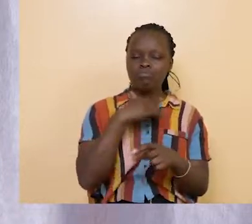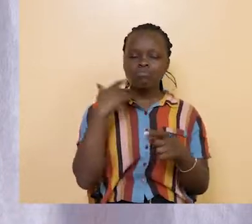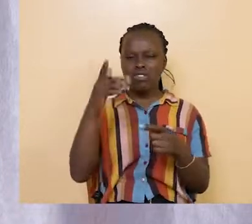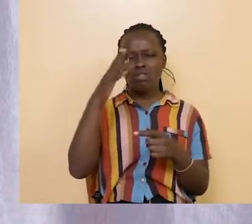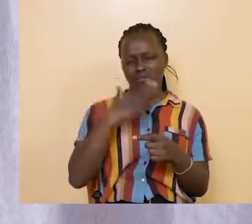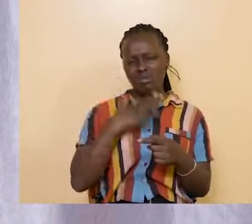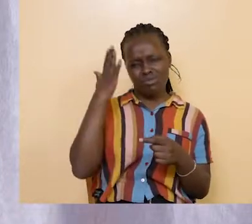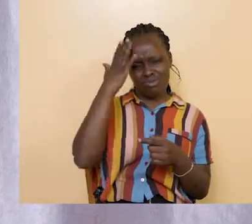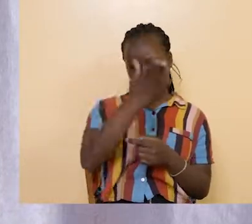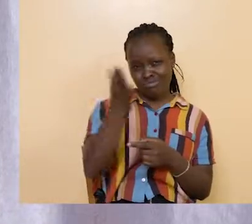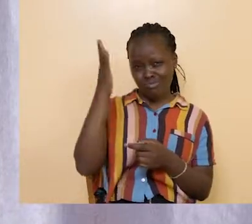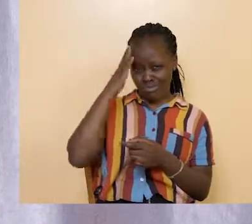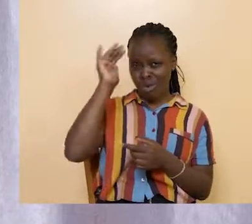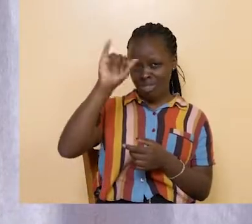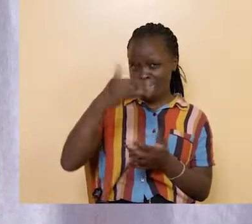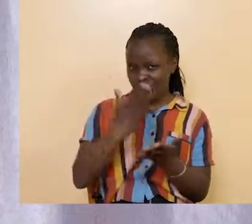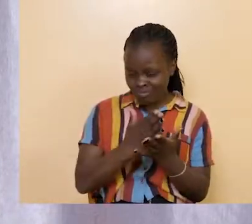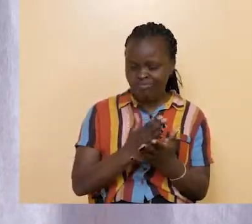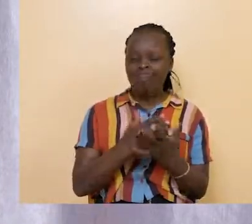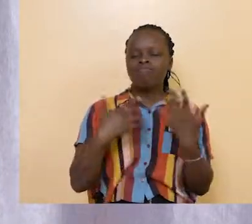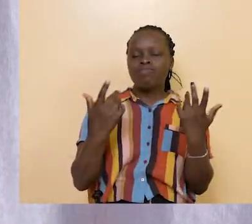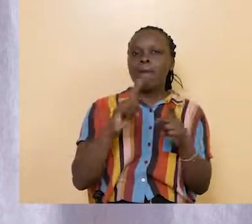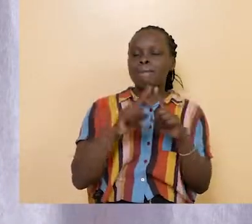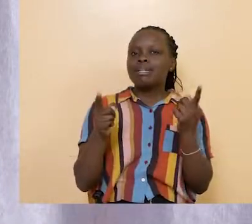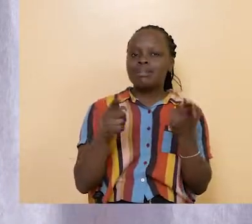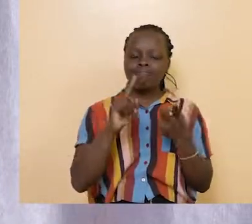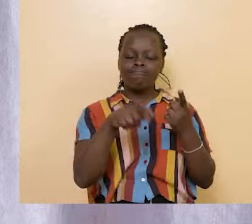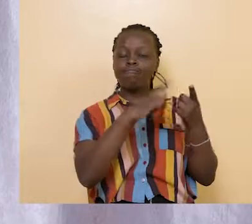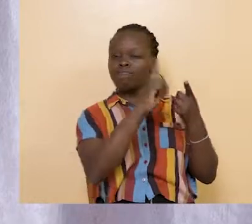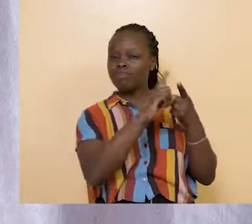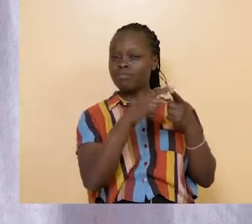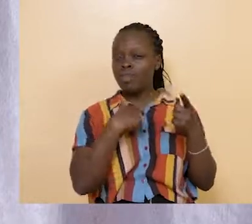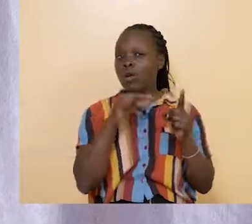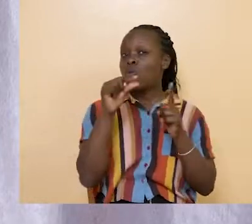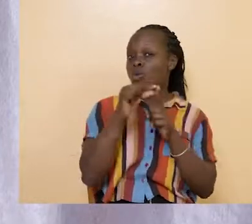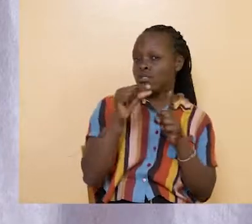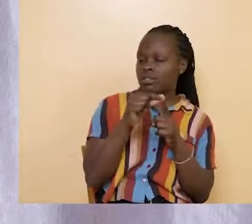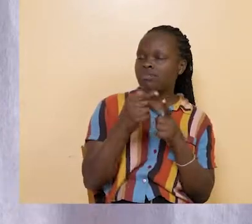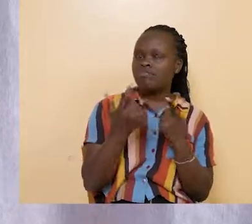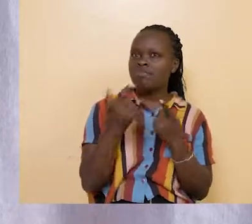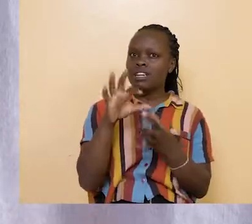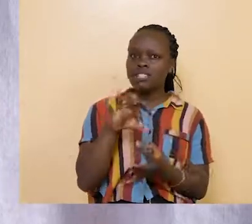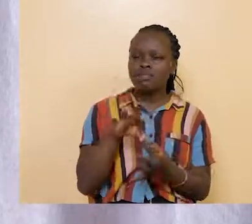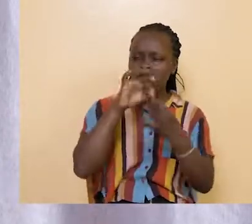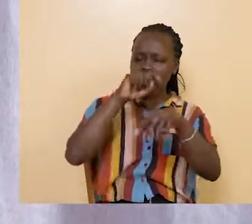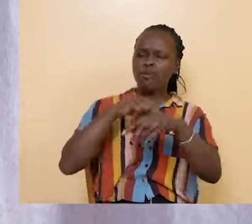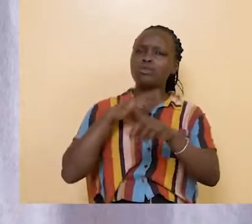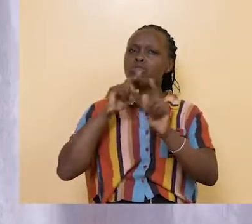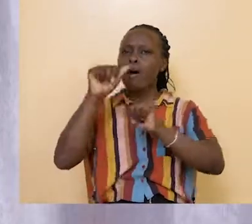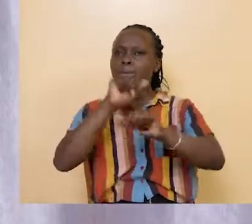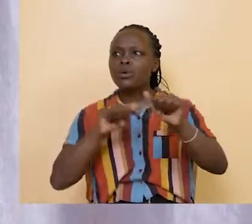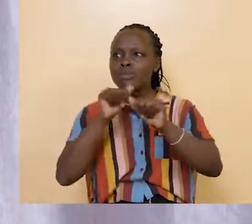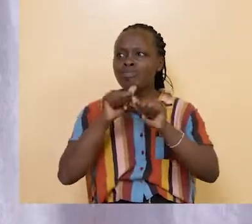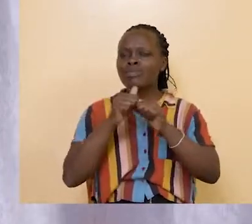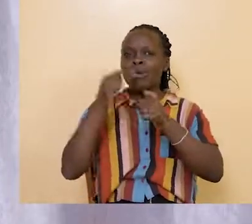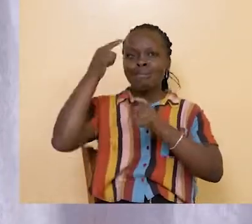I'm sure we all know that. But the second thing is that our words, and especially when we talk about the dark